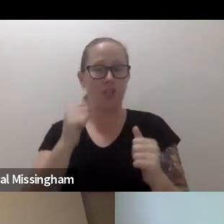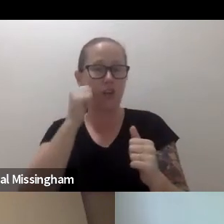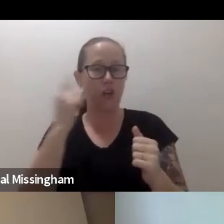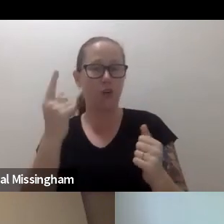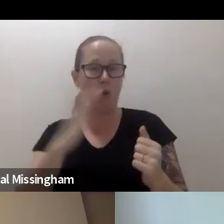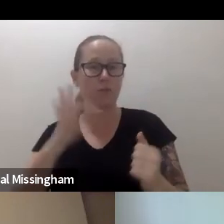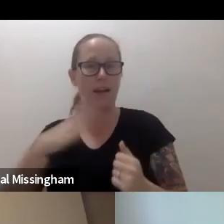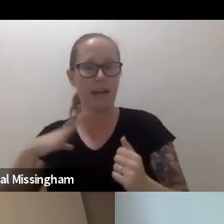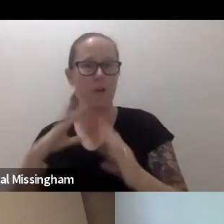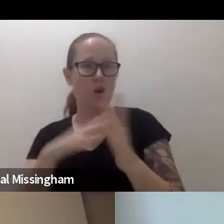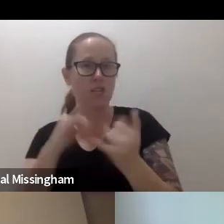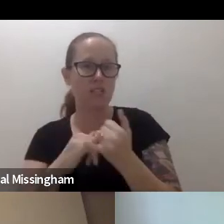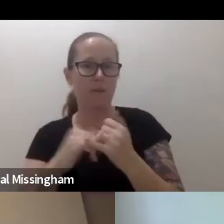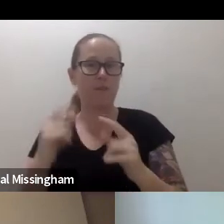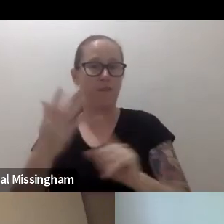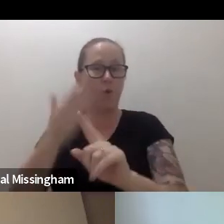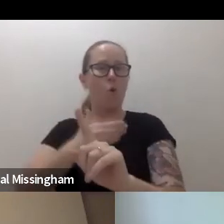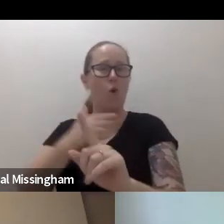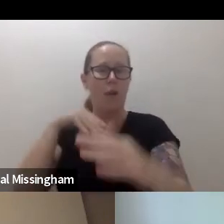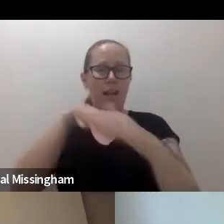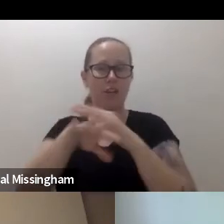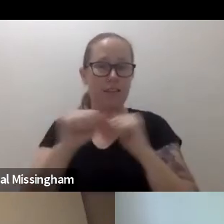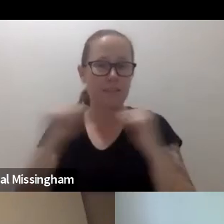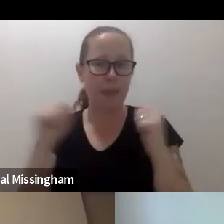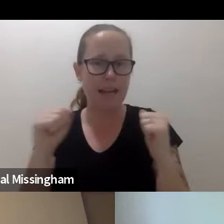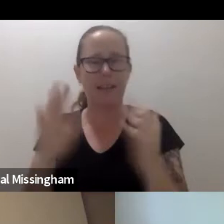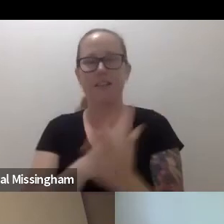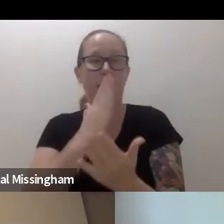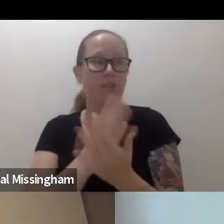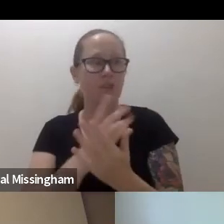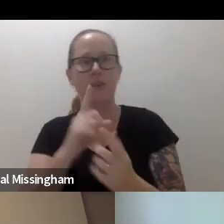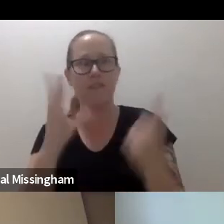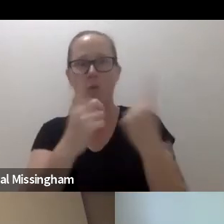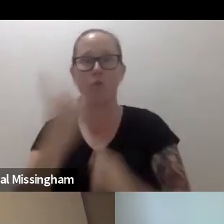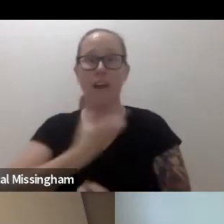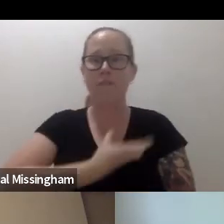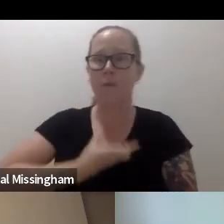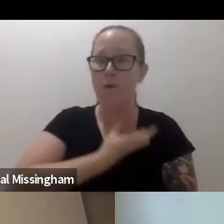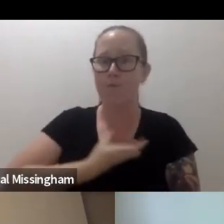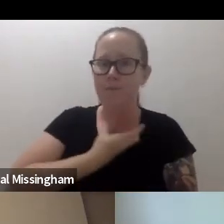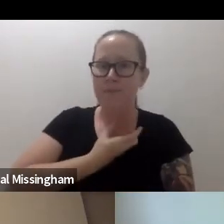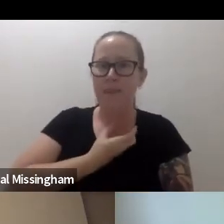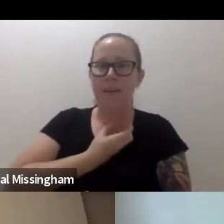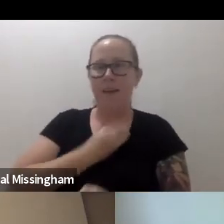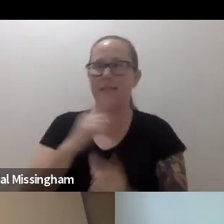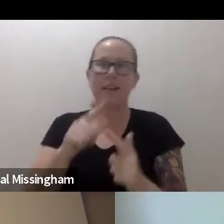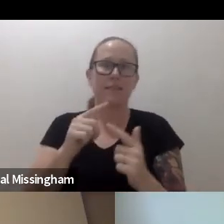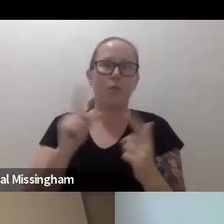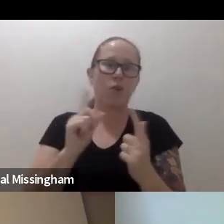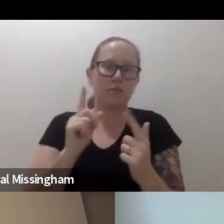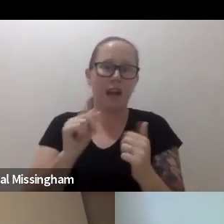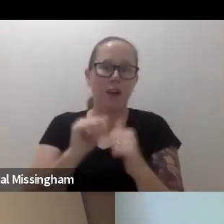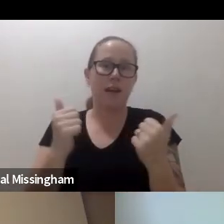That's because she knew what my need was before I went into space. And then she made sure everyone was comfortable. And